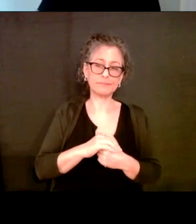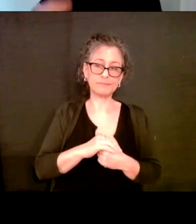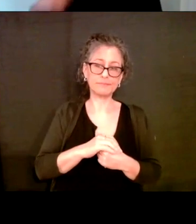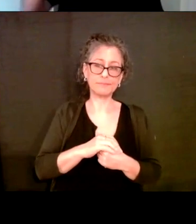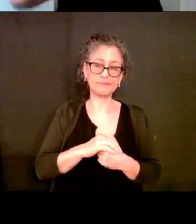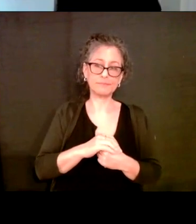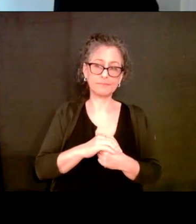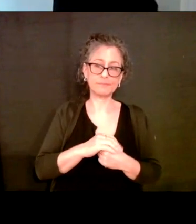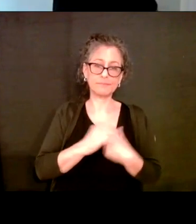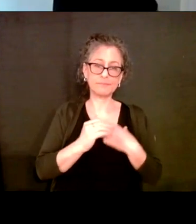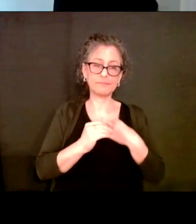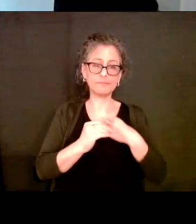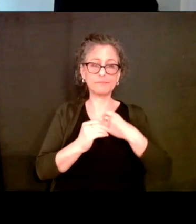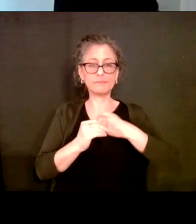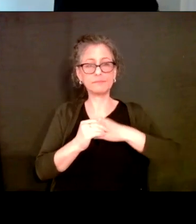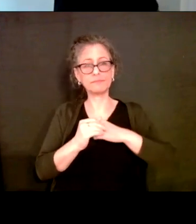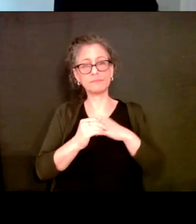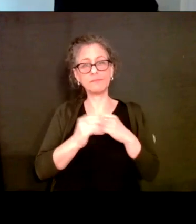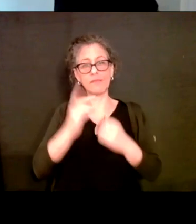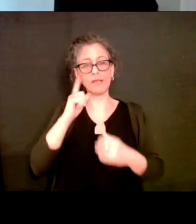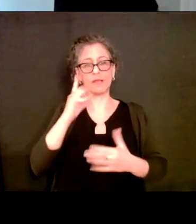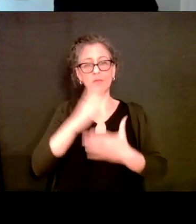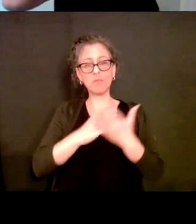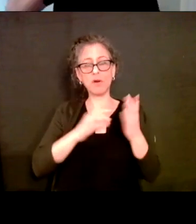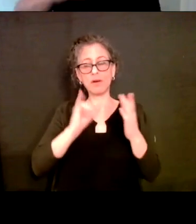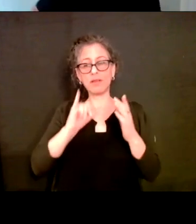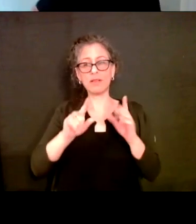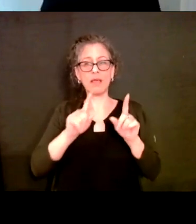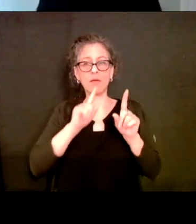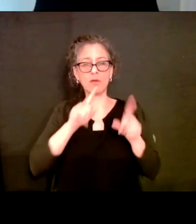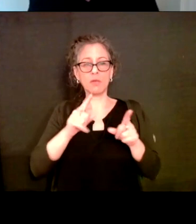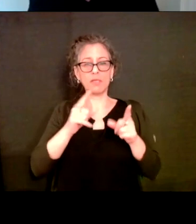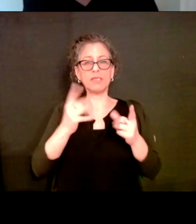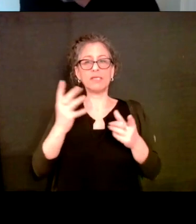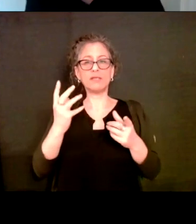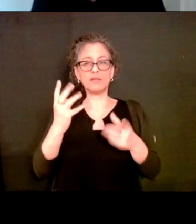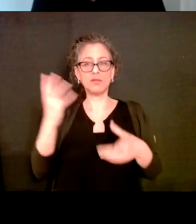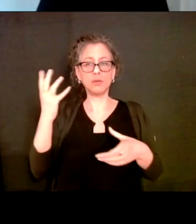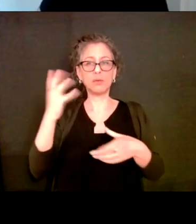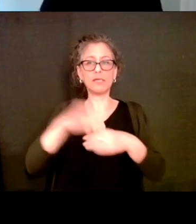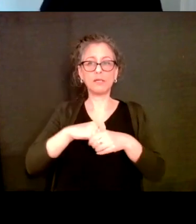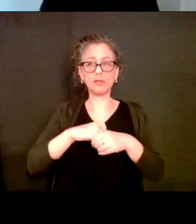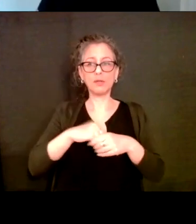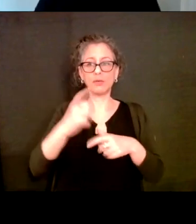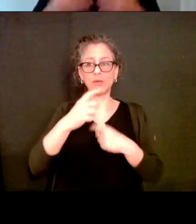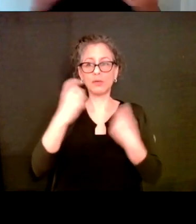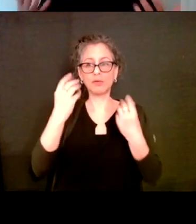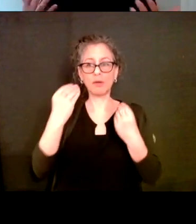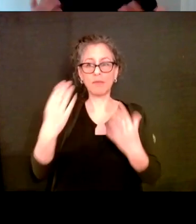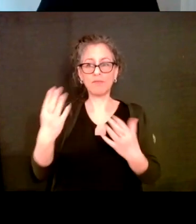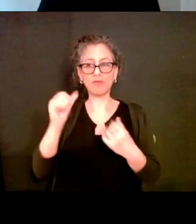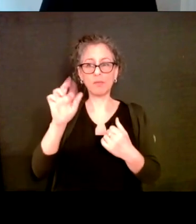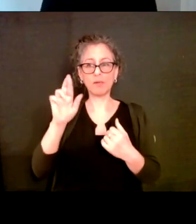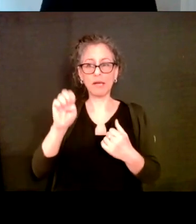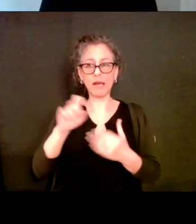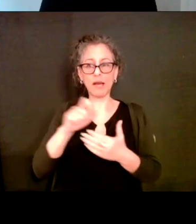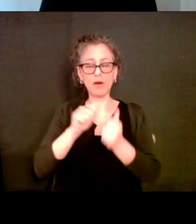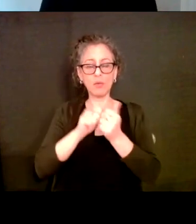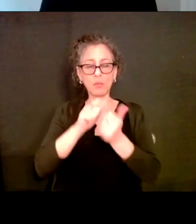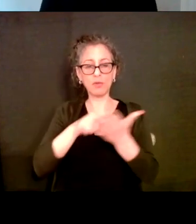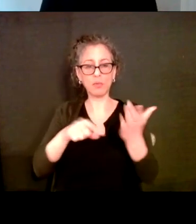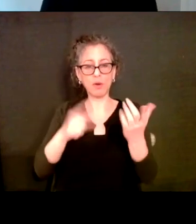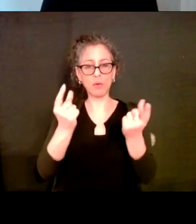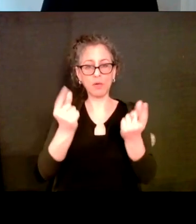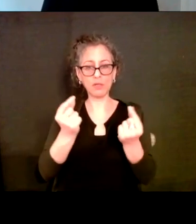And so I think part of the response to this is really infusing trauma-informed care with what we're doing